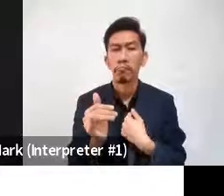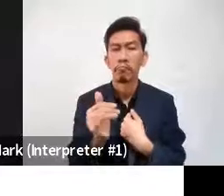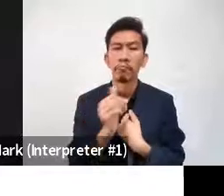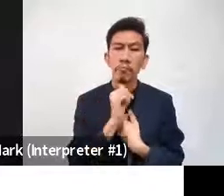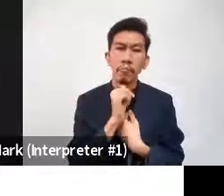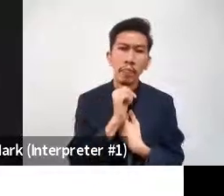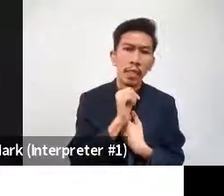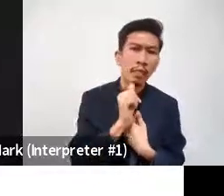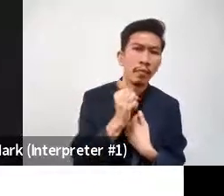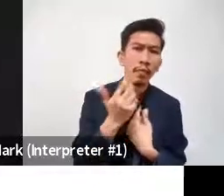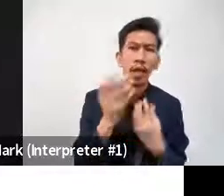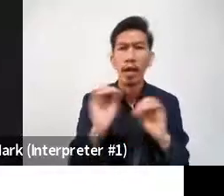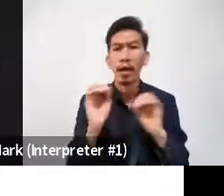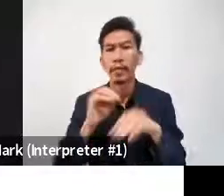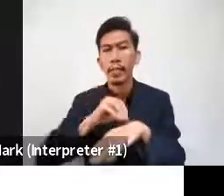slide, but for